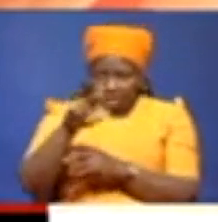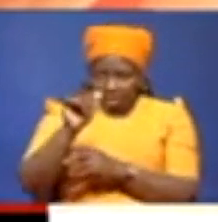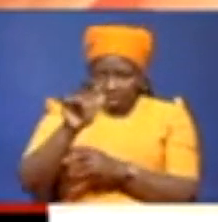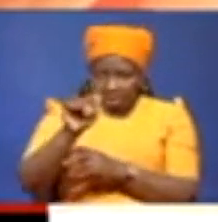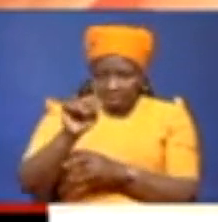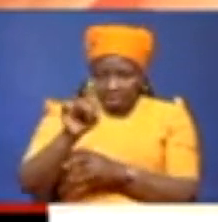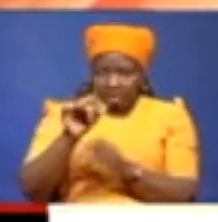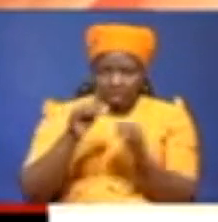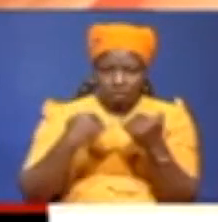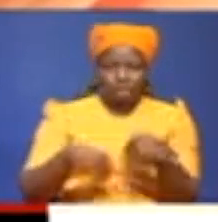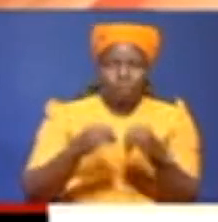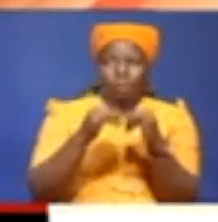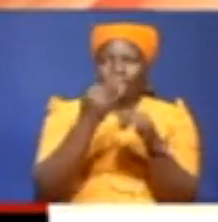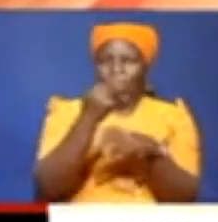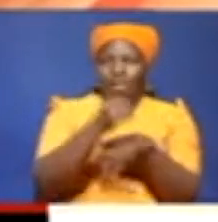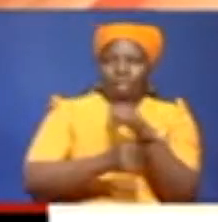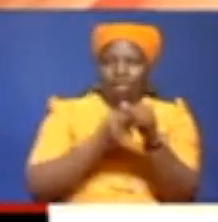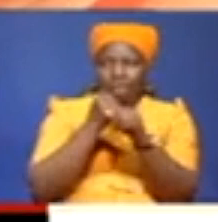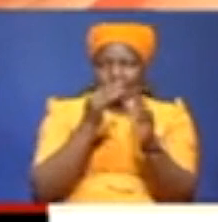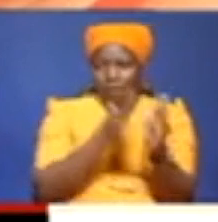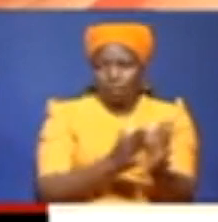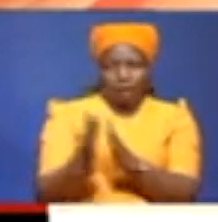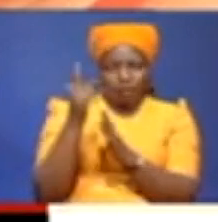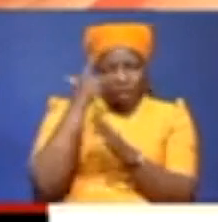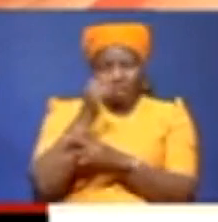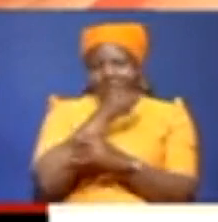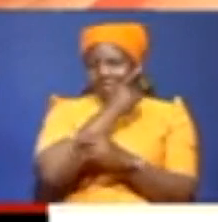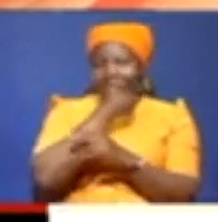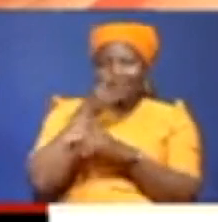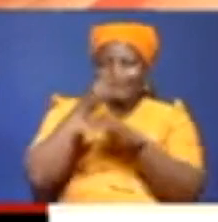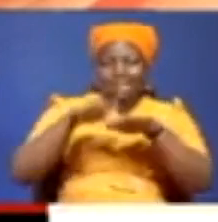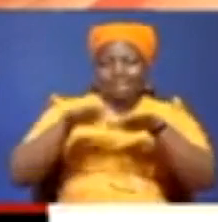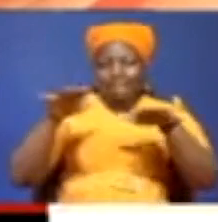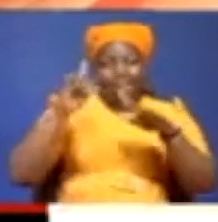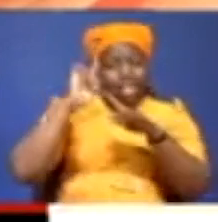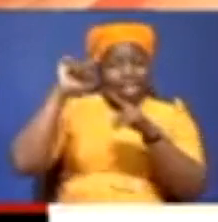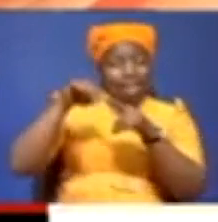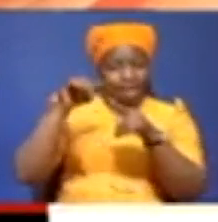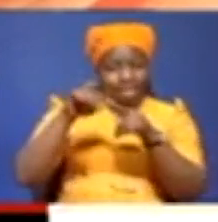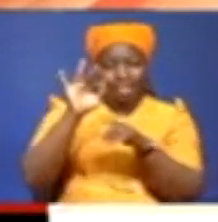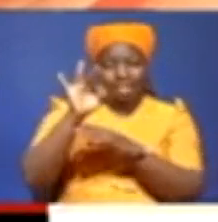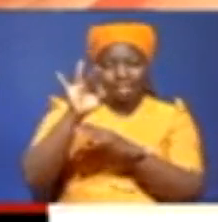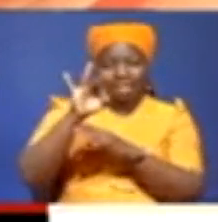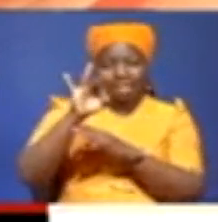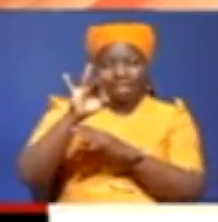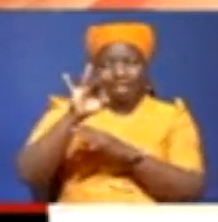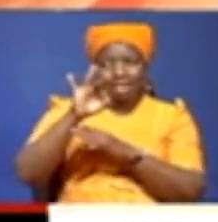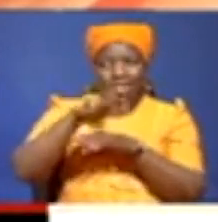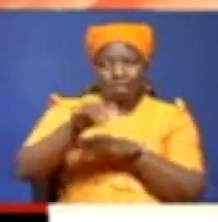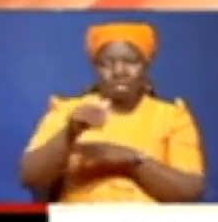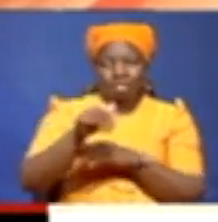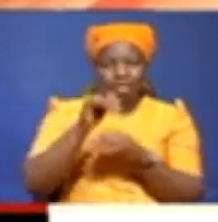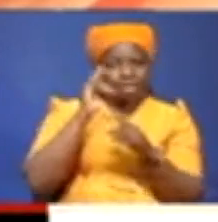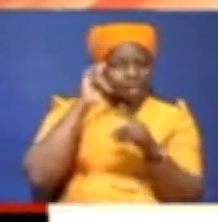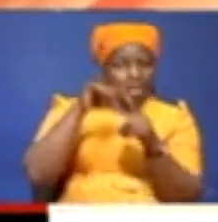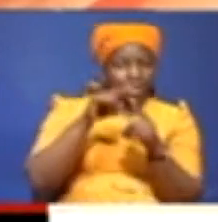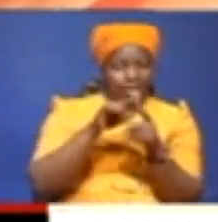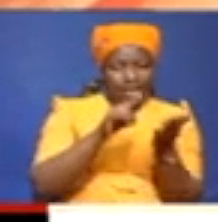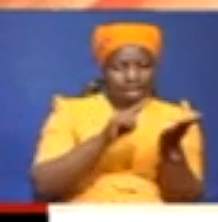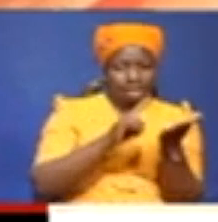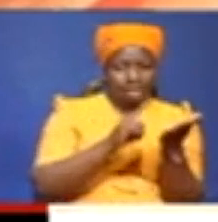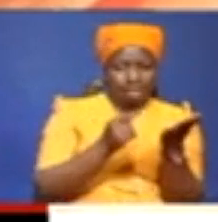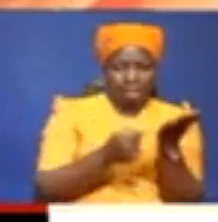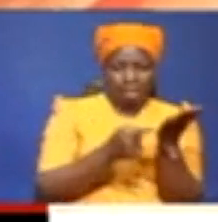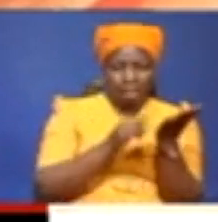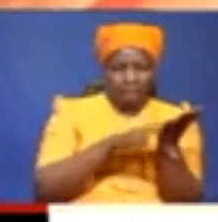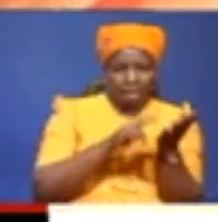improved forage plan for arid and semi-arid lands targeting three counties. The plan targeting Taita-Taveta, Kajiado and